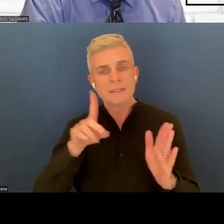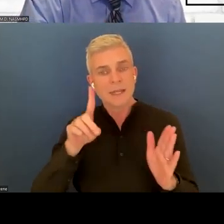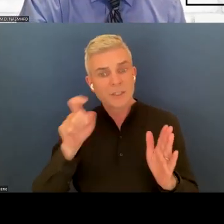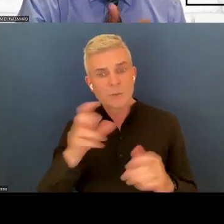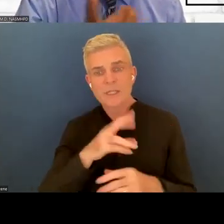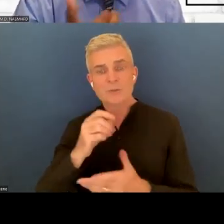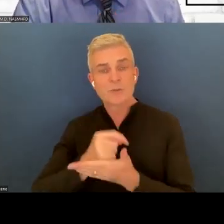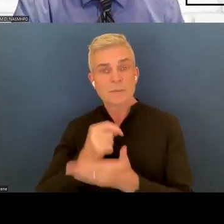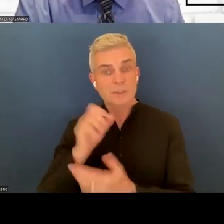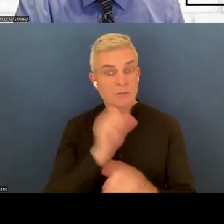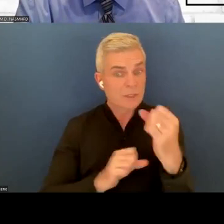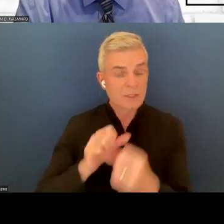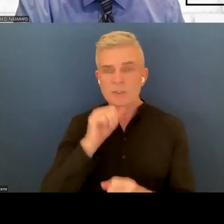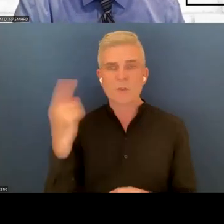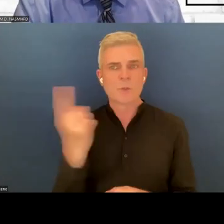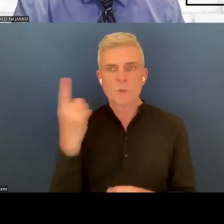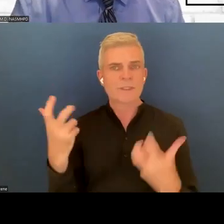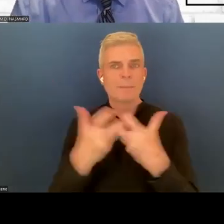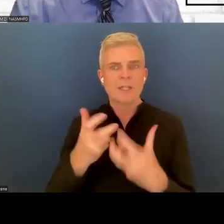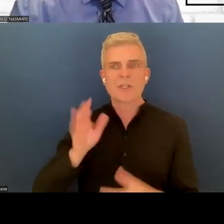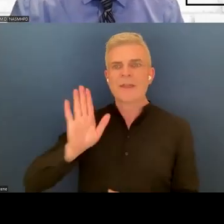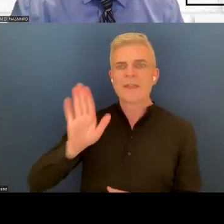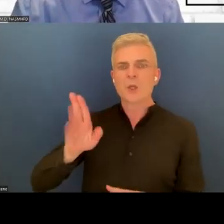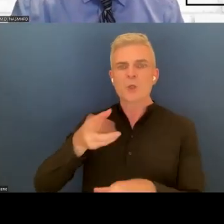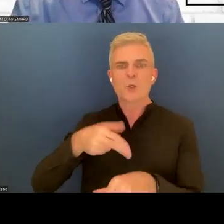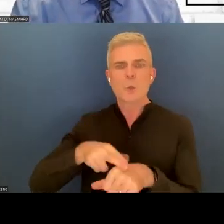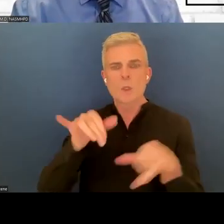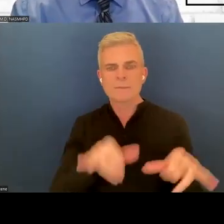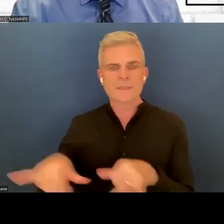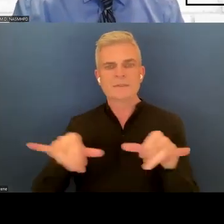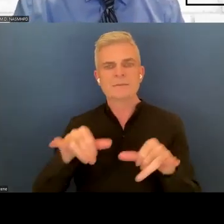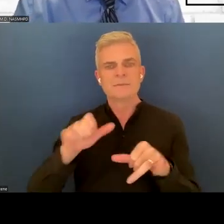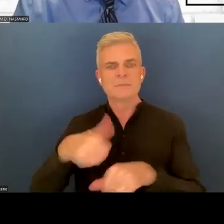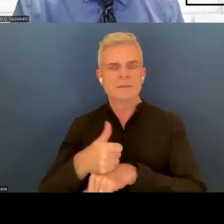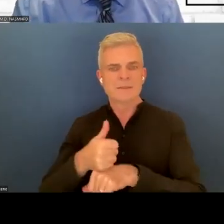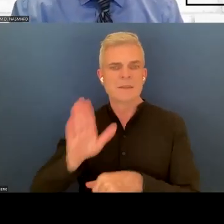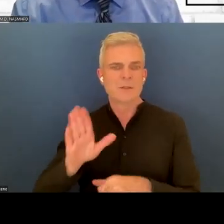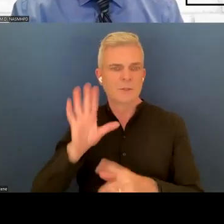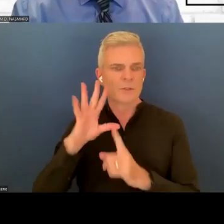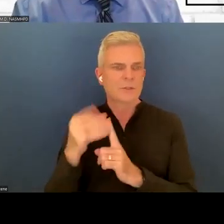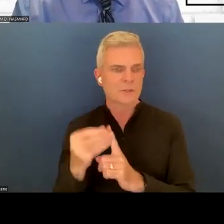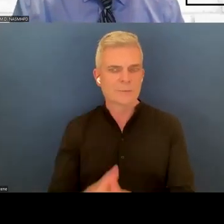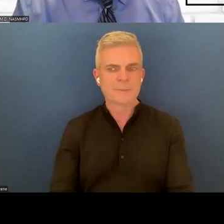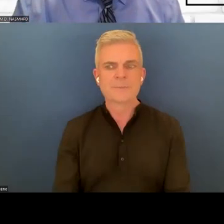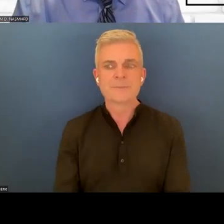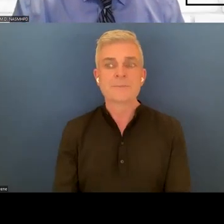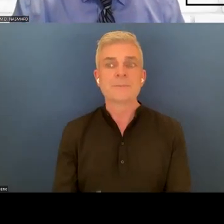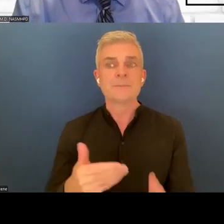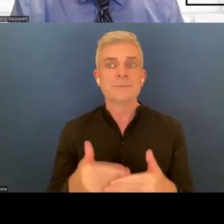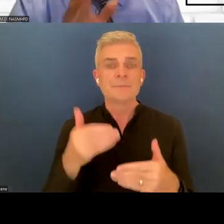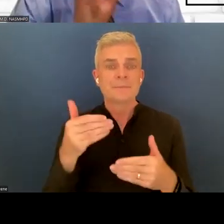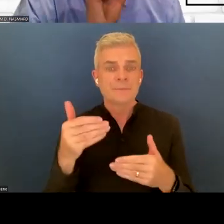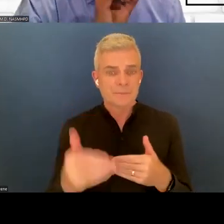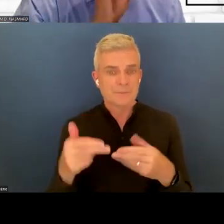match a person's norms based on their culture. Let's go to the next slide, please. Now,